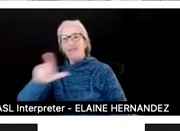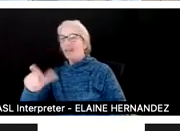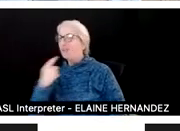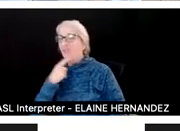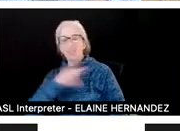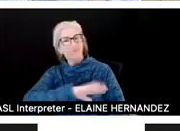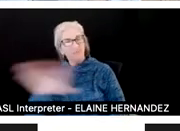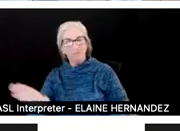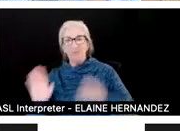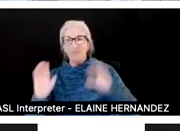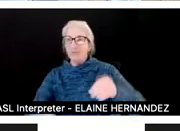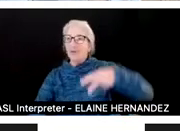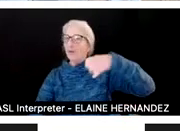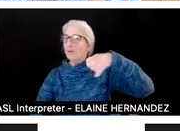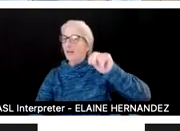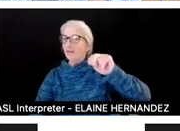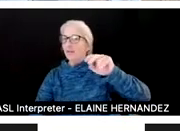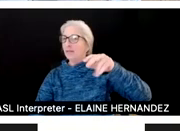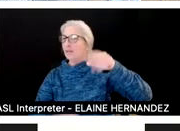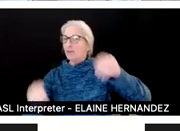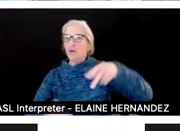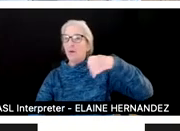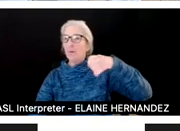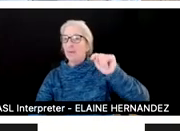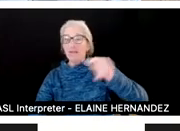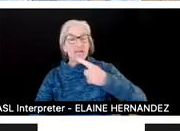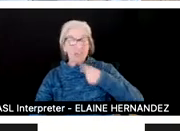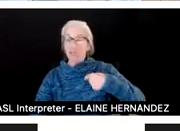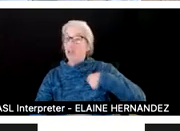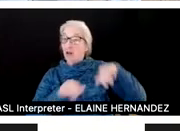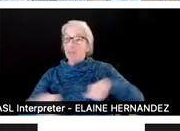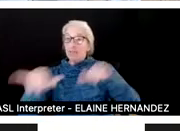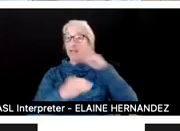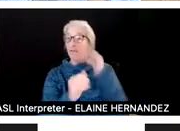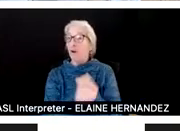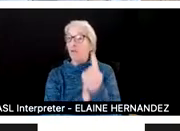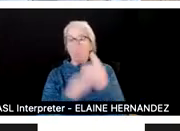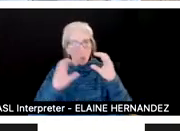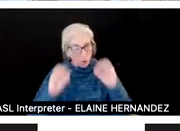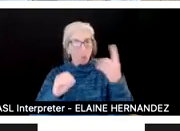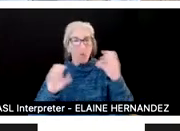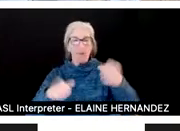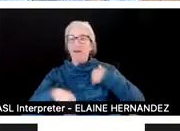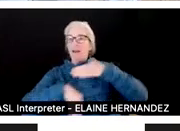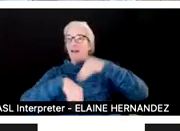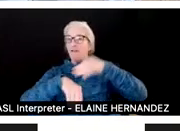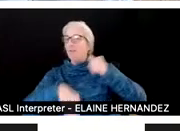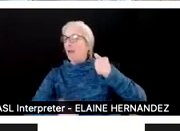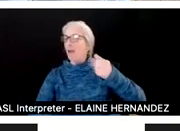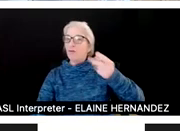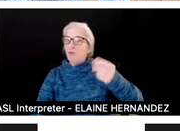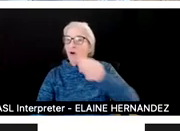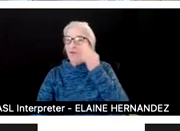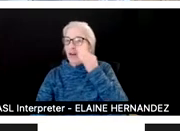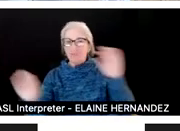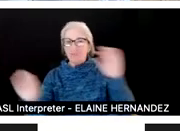pet policy. He says, I treat everyone the same. I don't let anyone have pets. And so because Janet